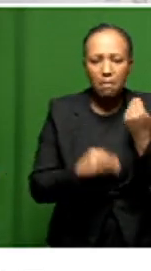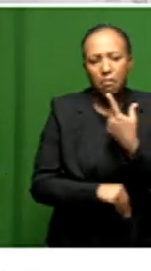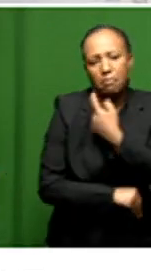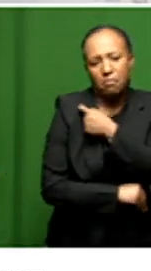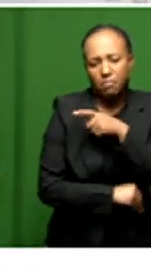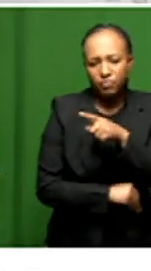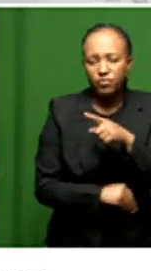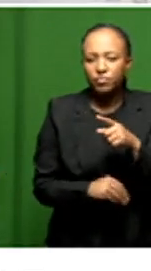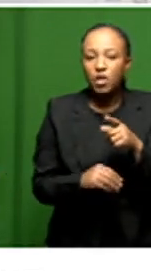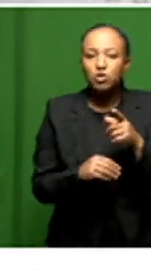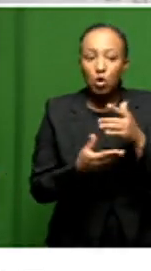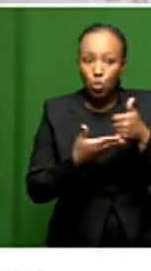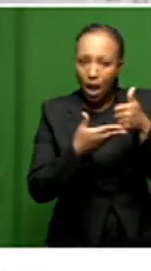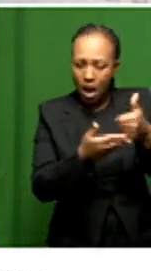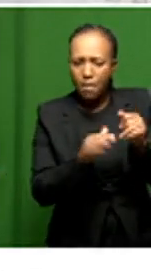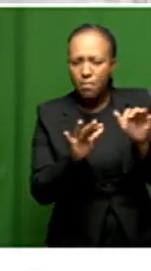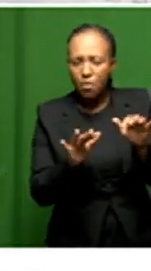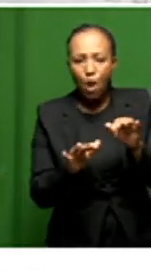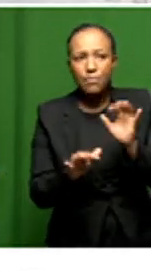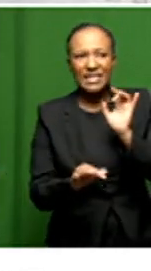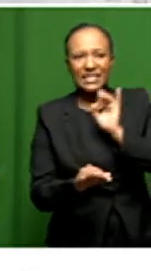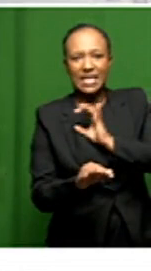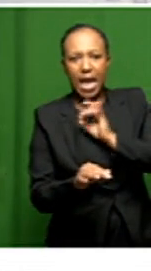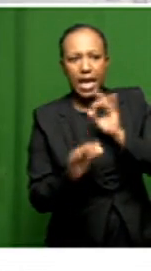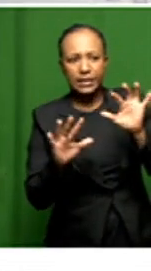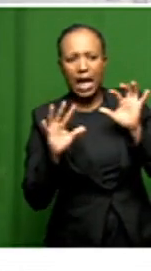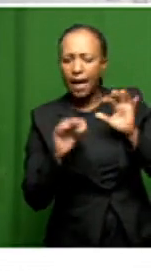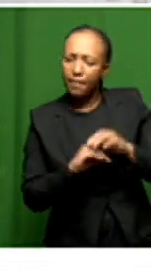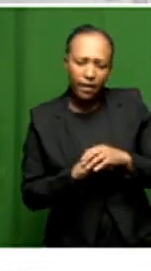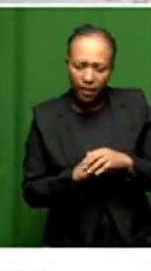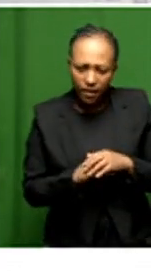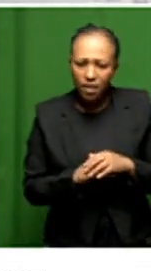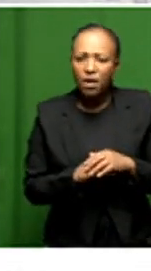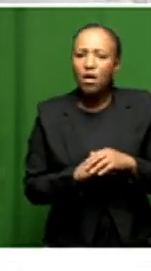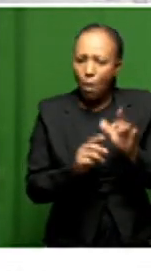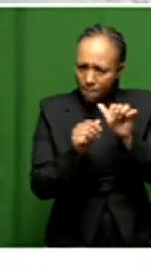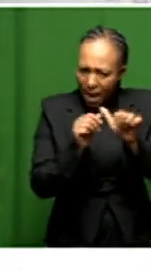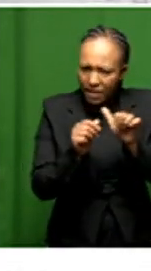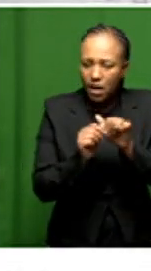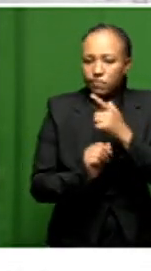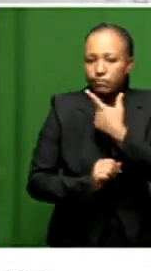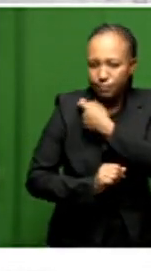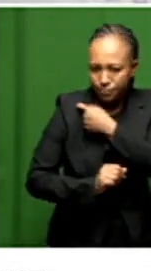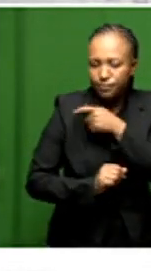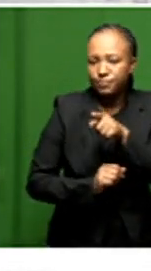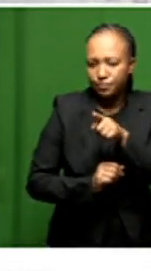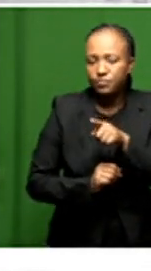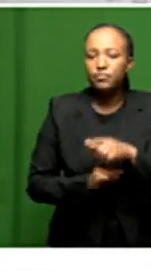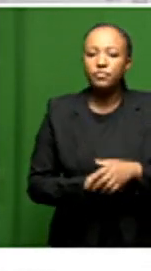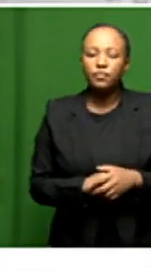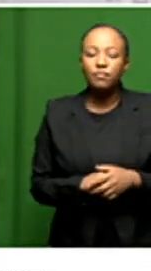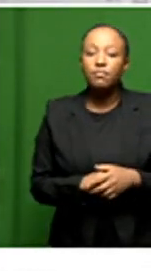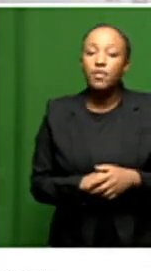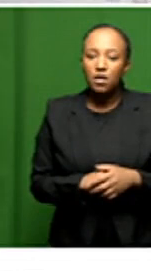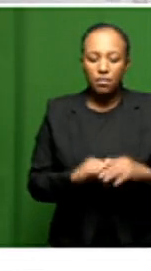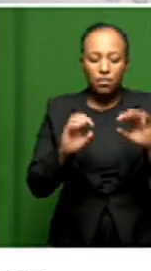this it's not as scary as it seems, and that we are actually all better off having been vaccinated. And so